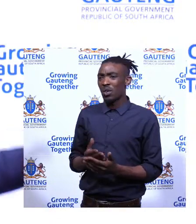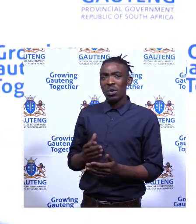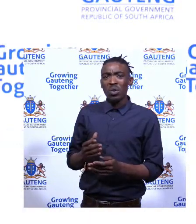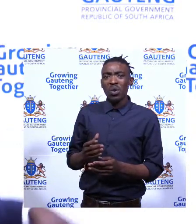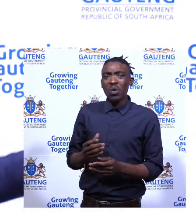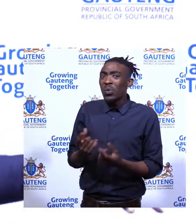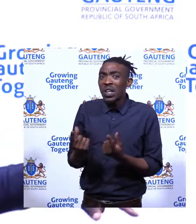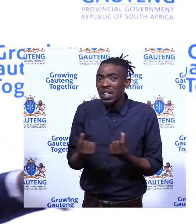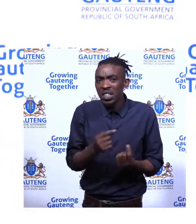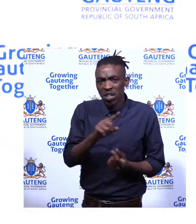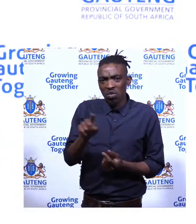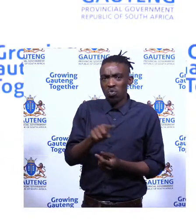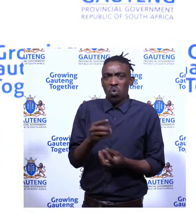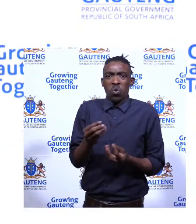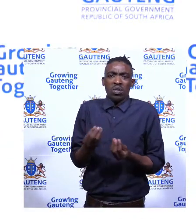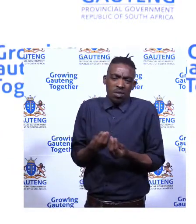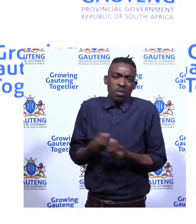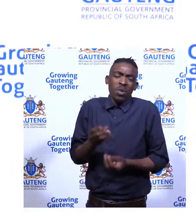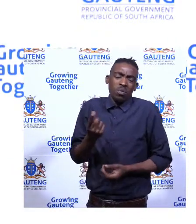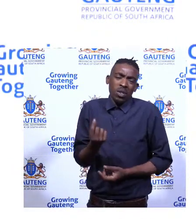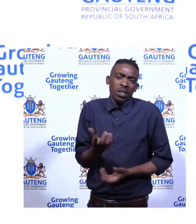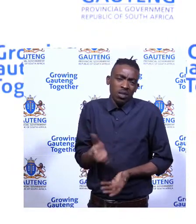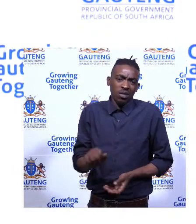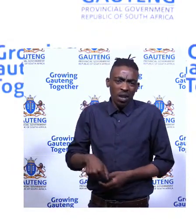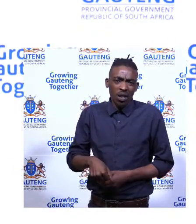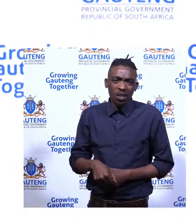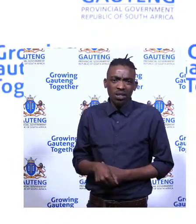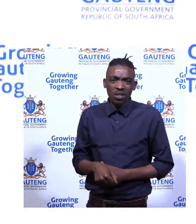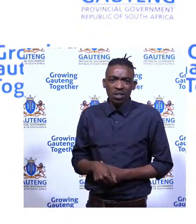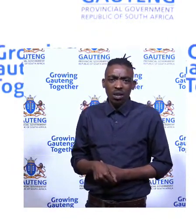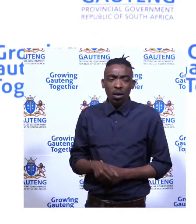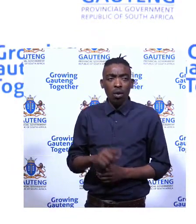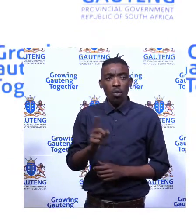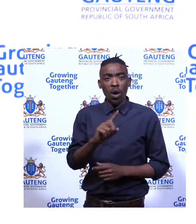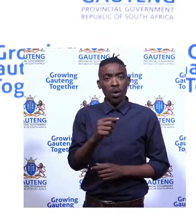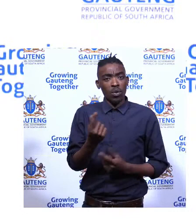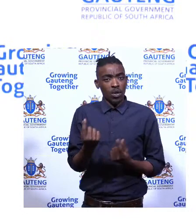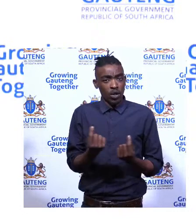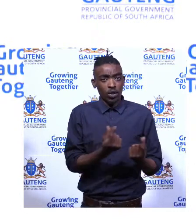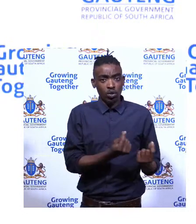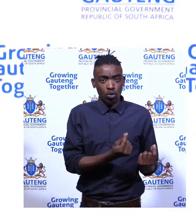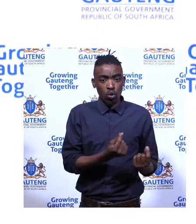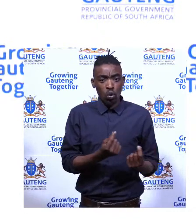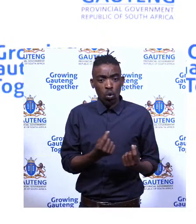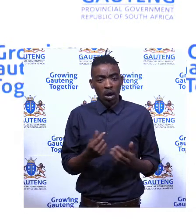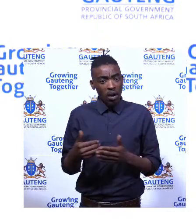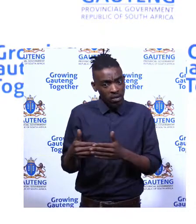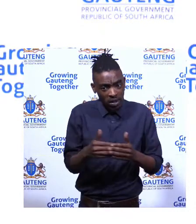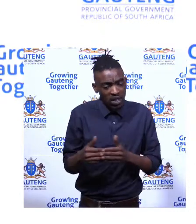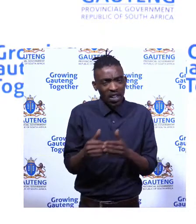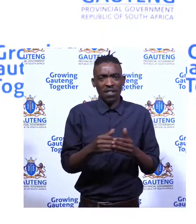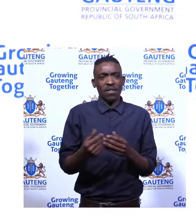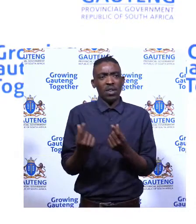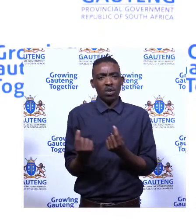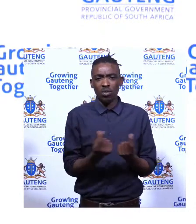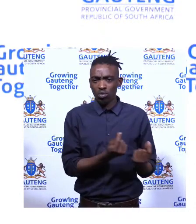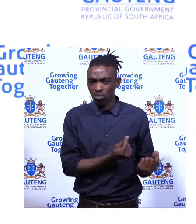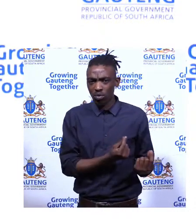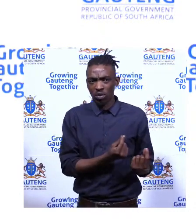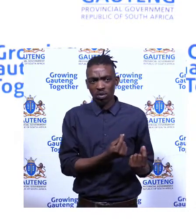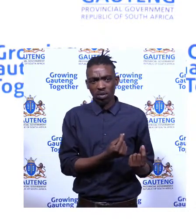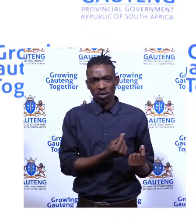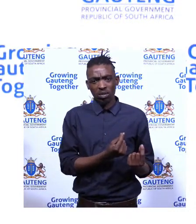done something we were not supposed to do. So what we would caution basically is this issue around